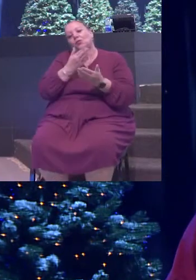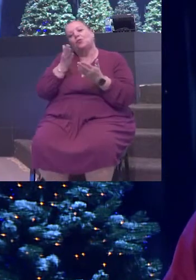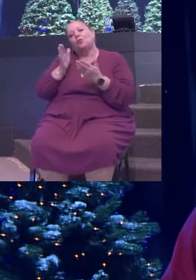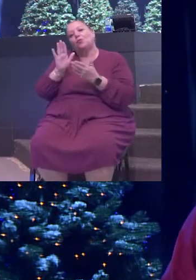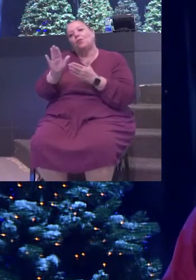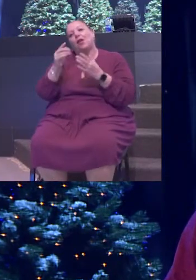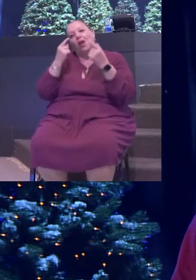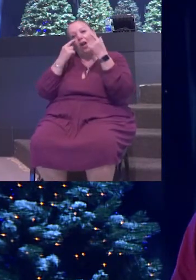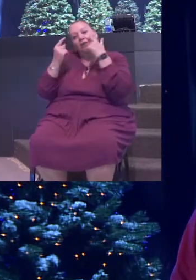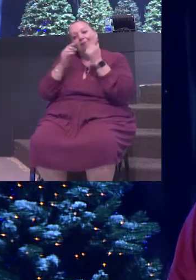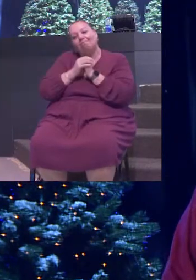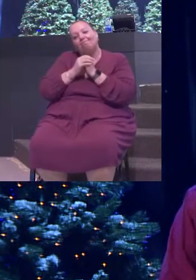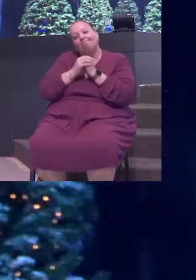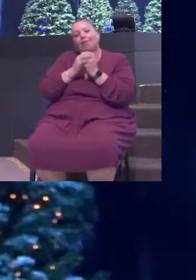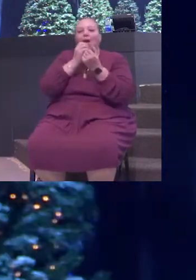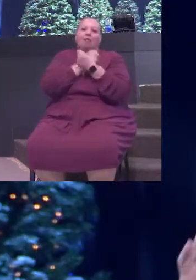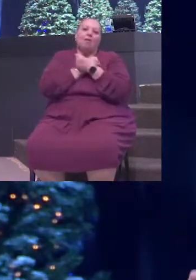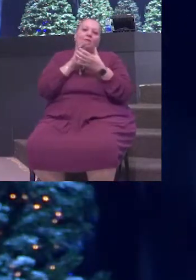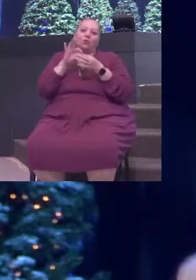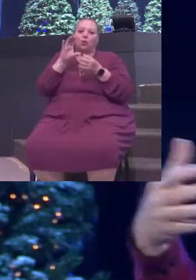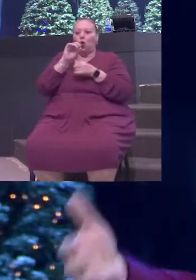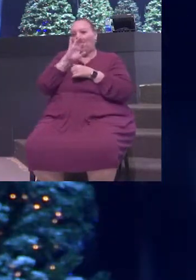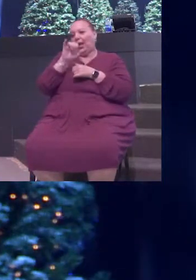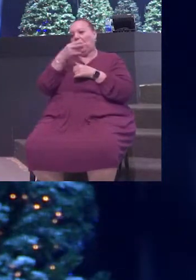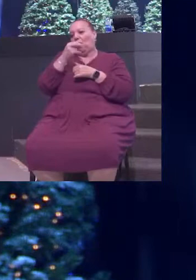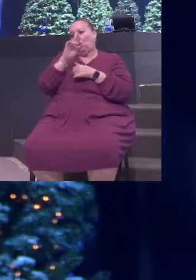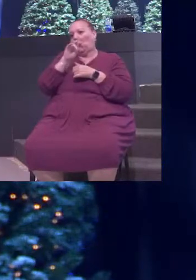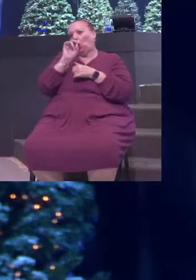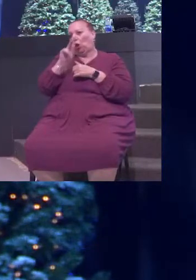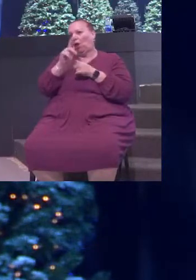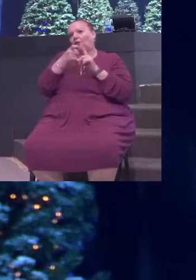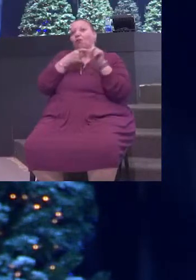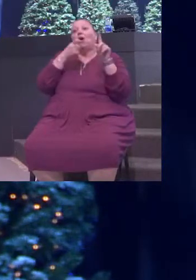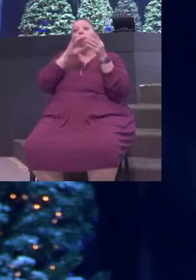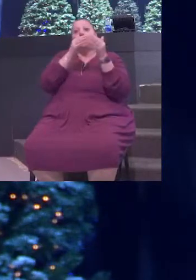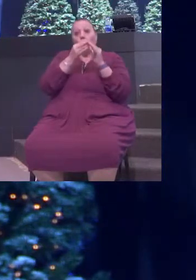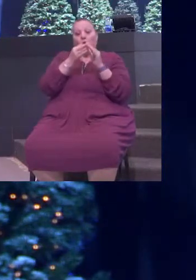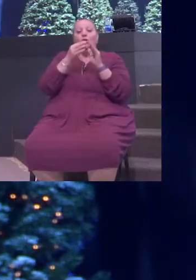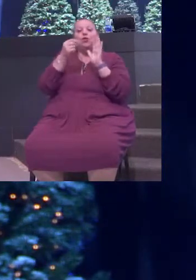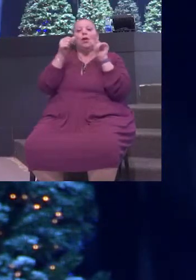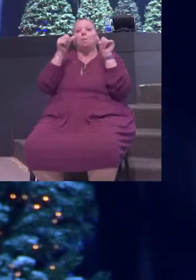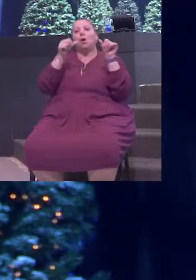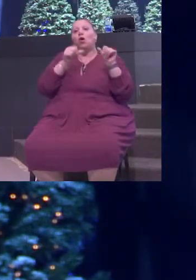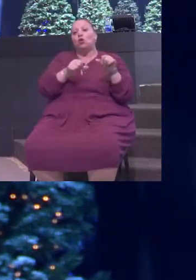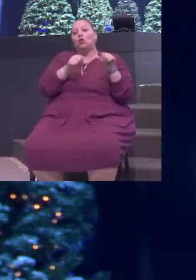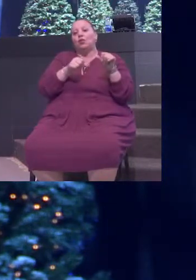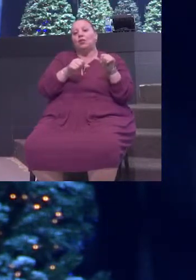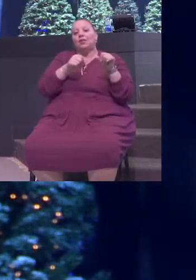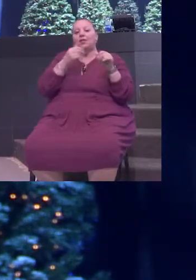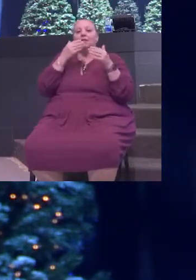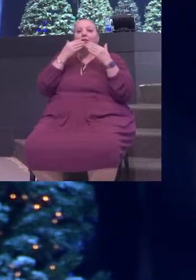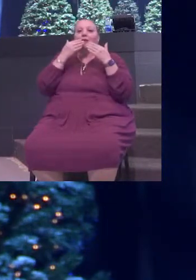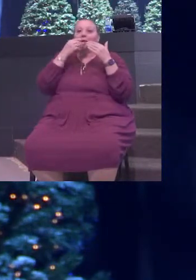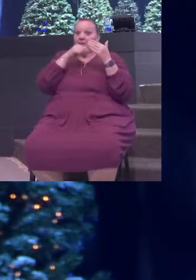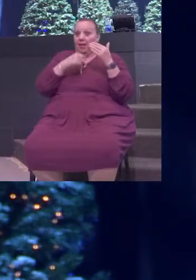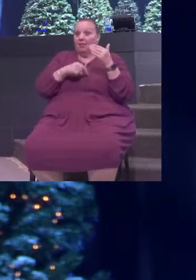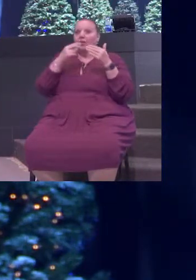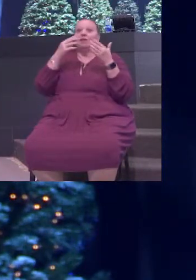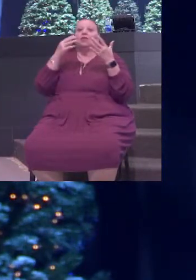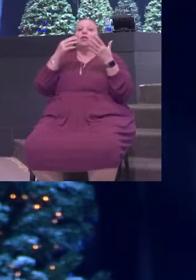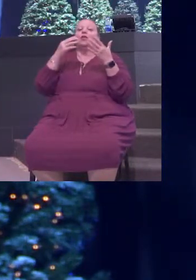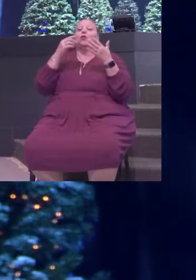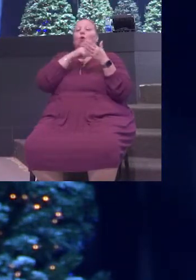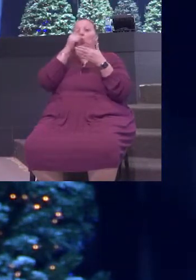eyes. I love this story. Carol Herdick from Community, she posted this, and she said, this Thanksgiving weekend, John and I took two